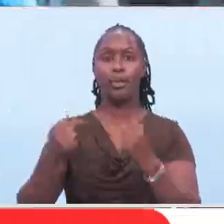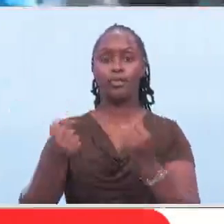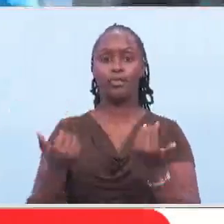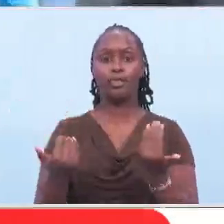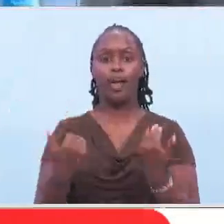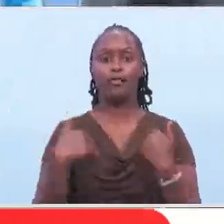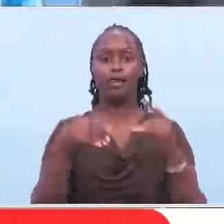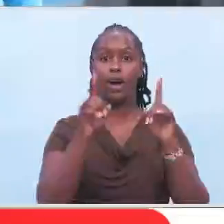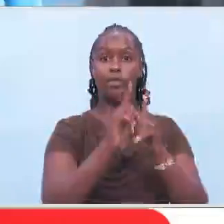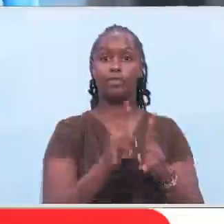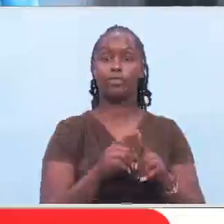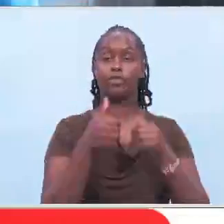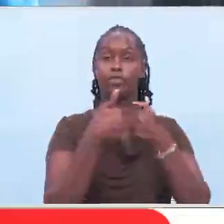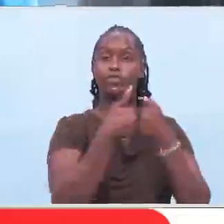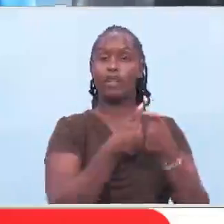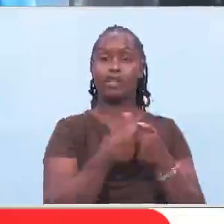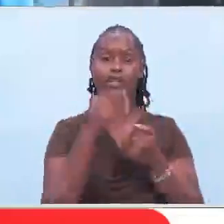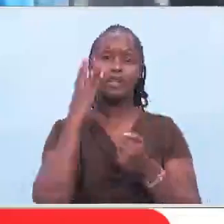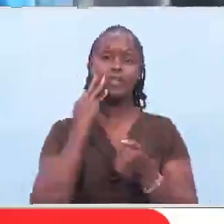hardship.